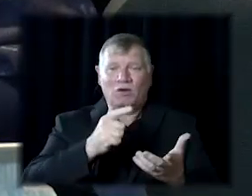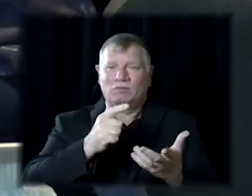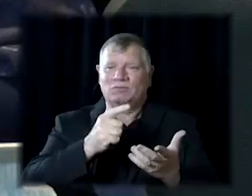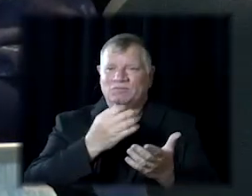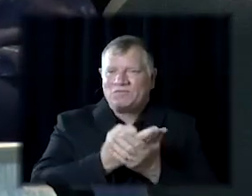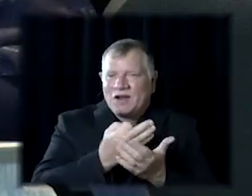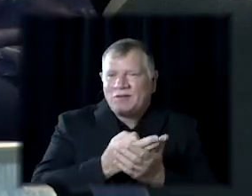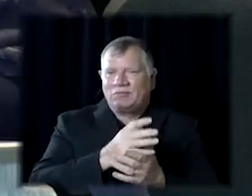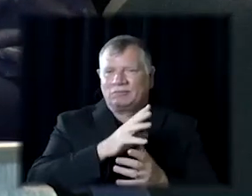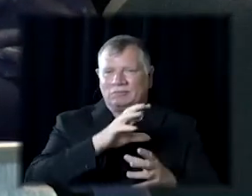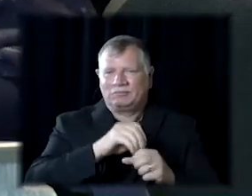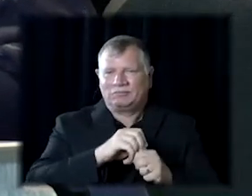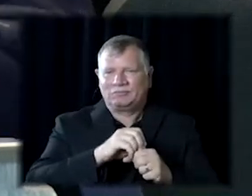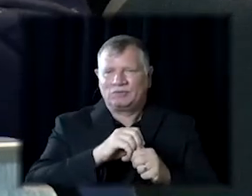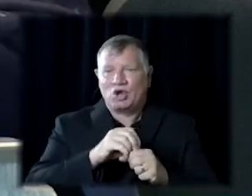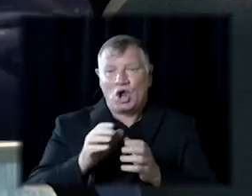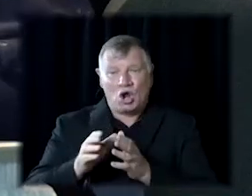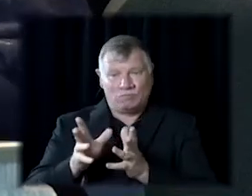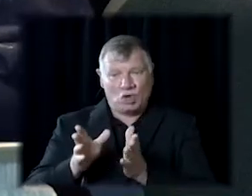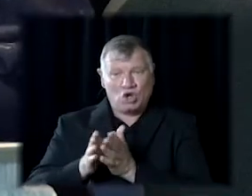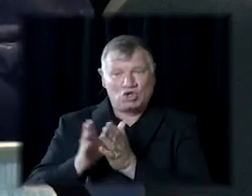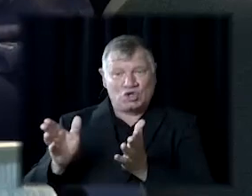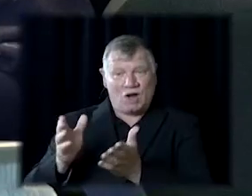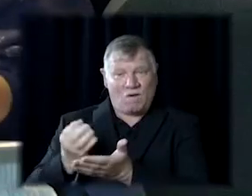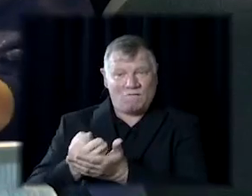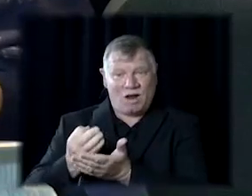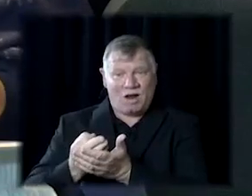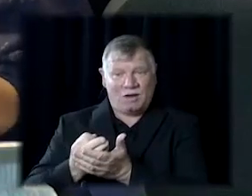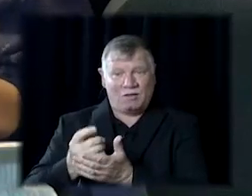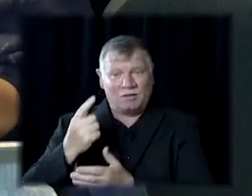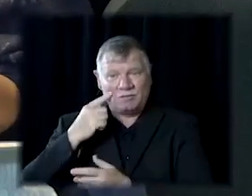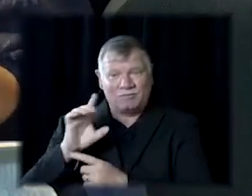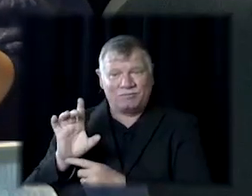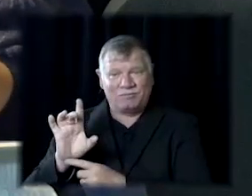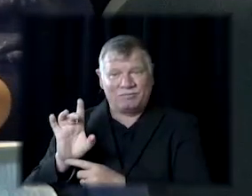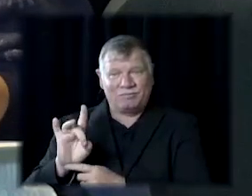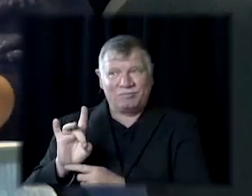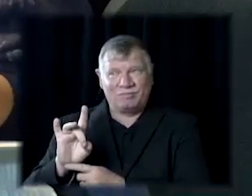numbers, the general fund that you traditionally see is around